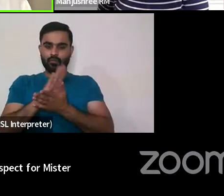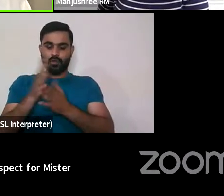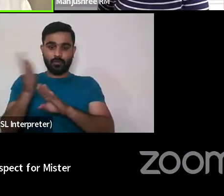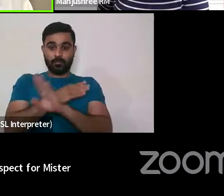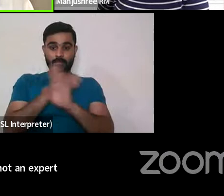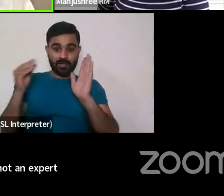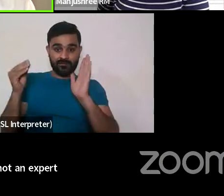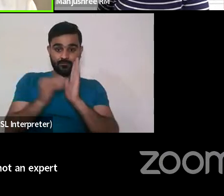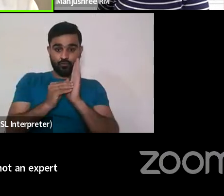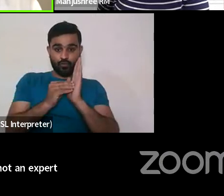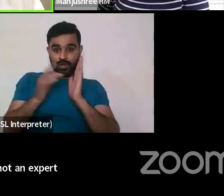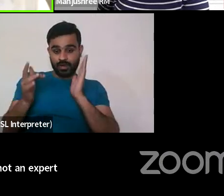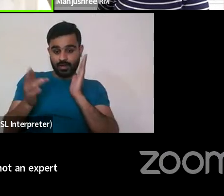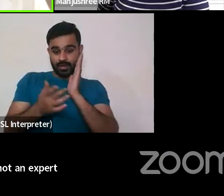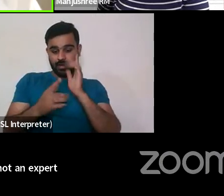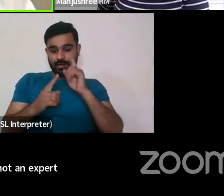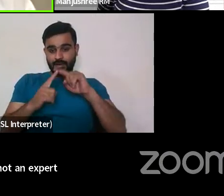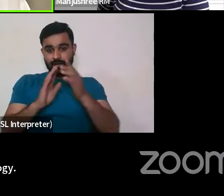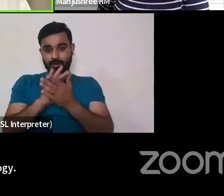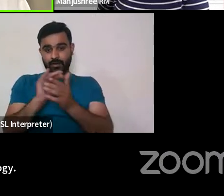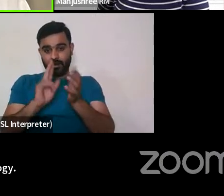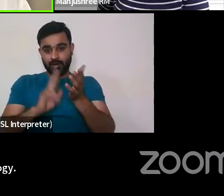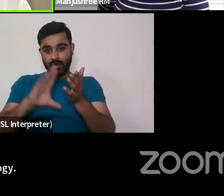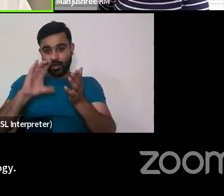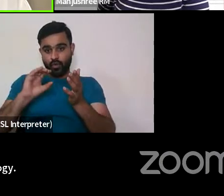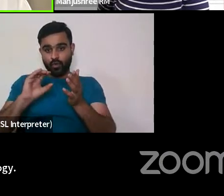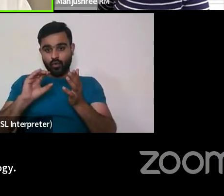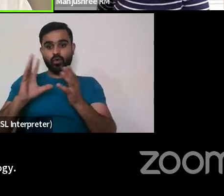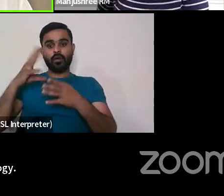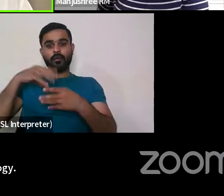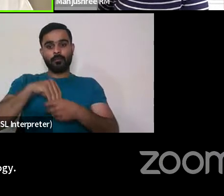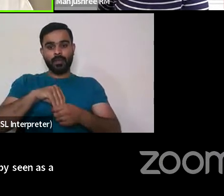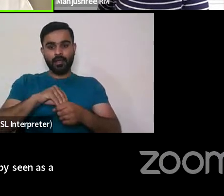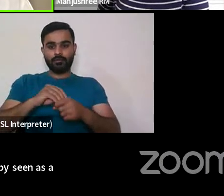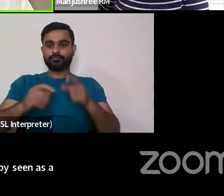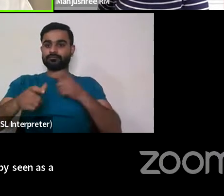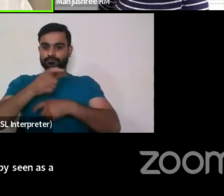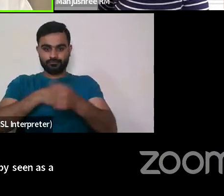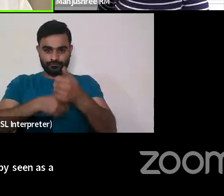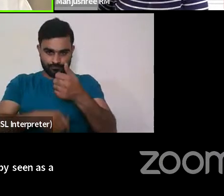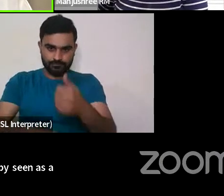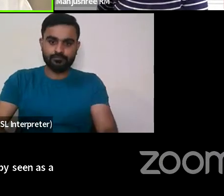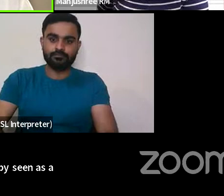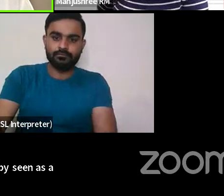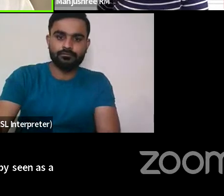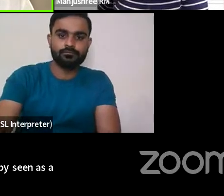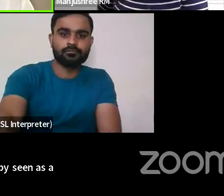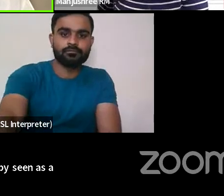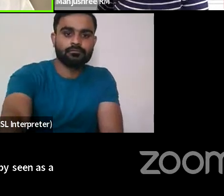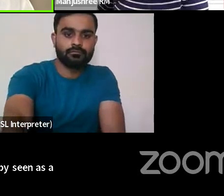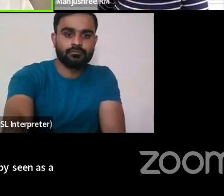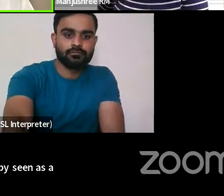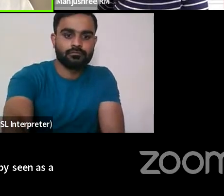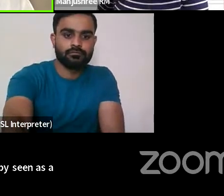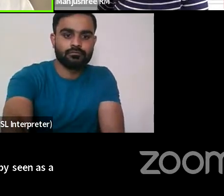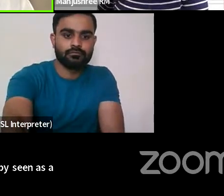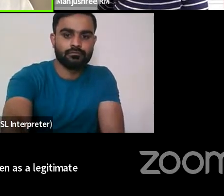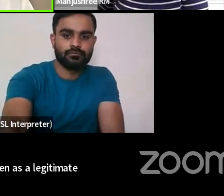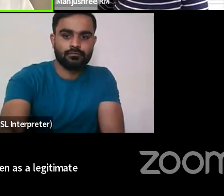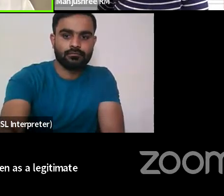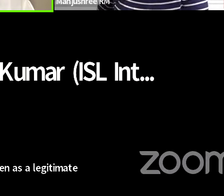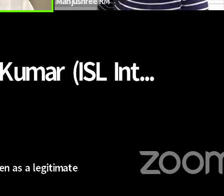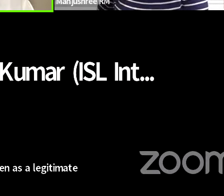about technocrats and how sometimes competition law is seen as a legitimate domain of technocrats. The people who have